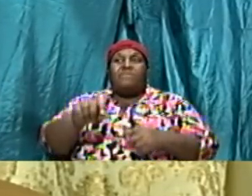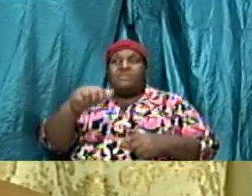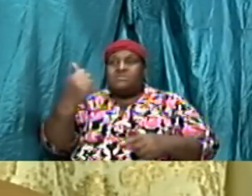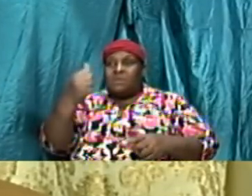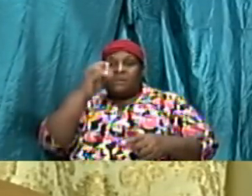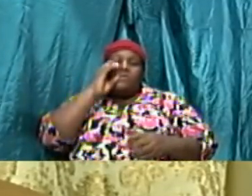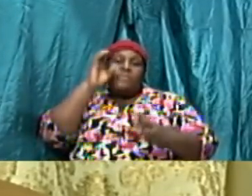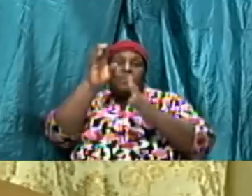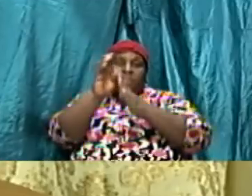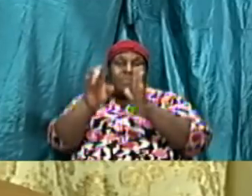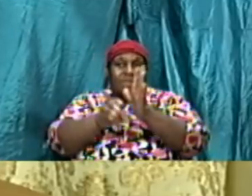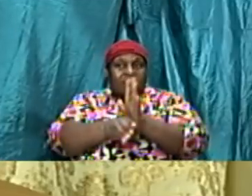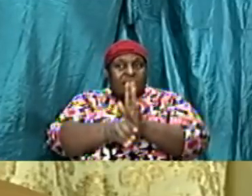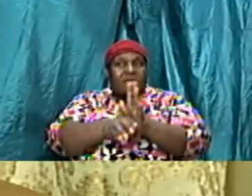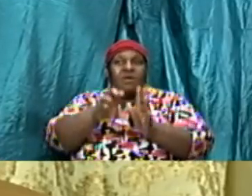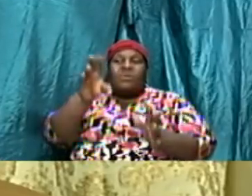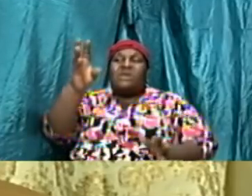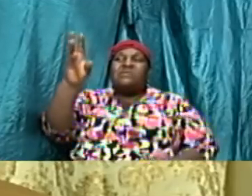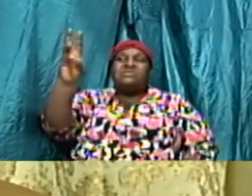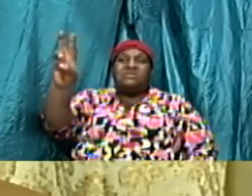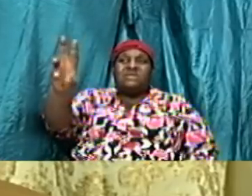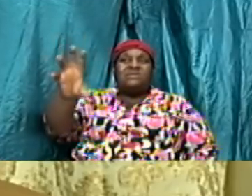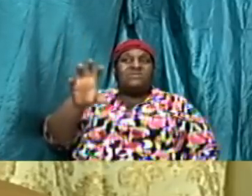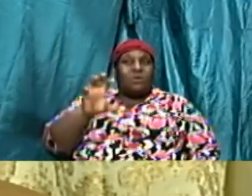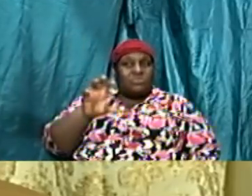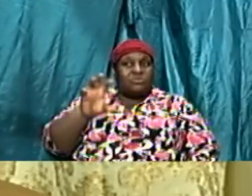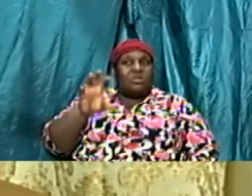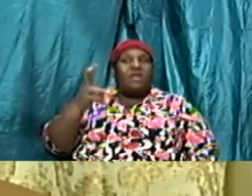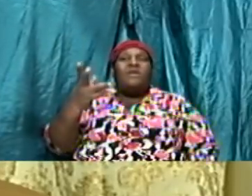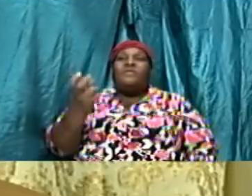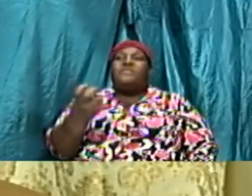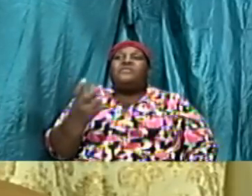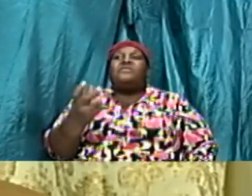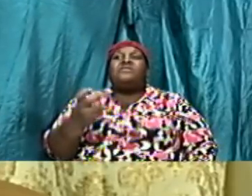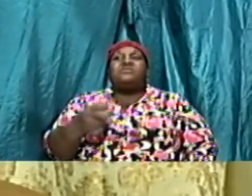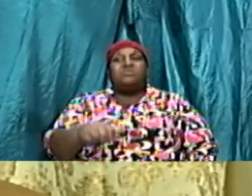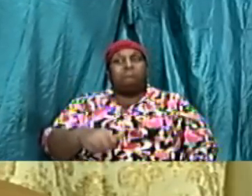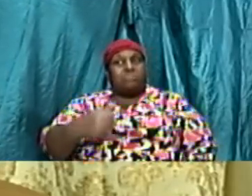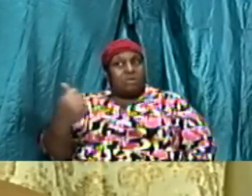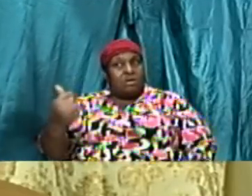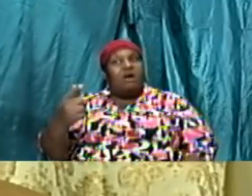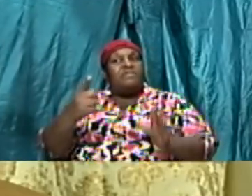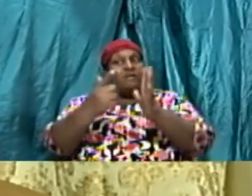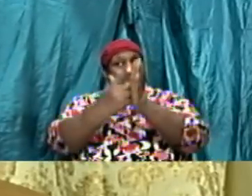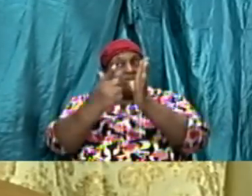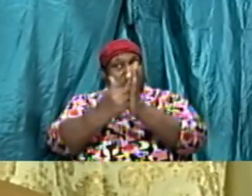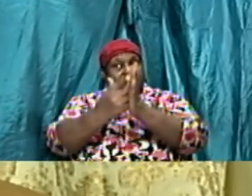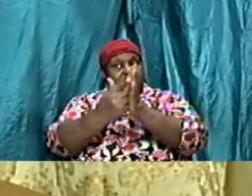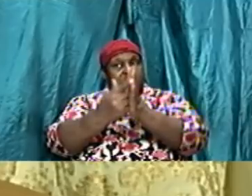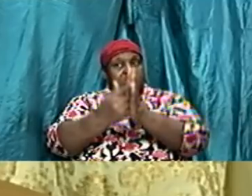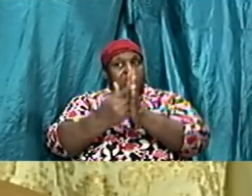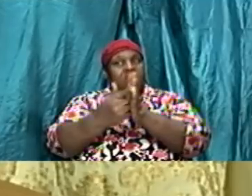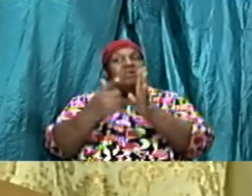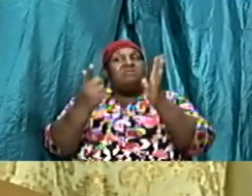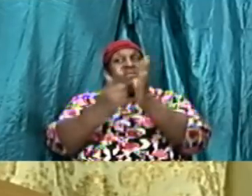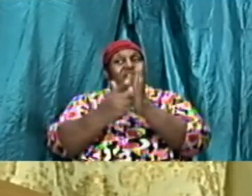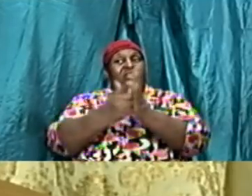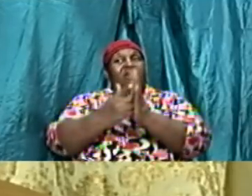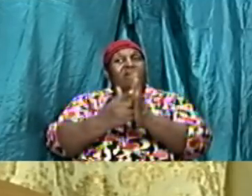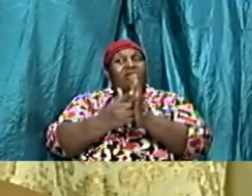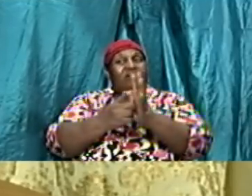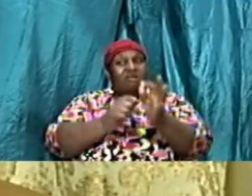were 613 other laws. And what these laws did, they